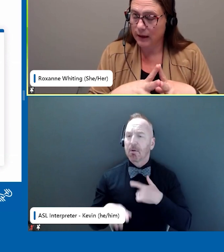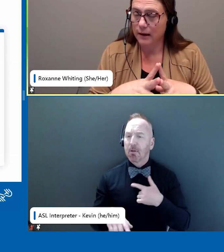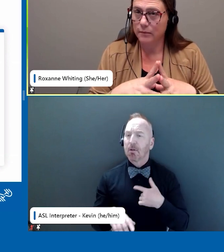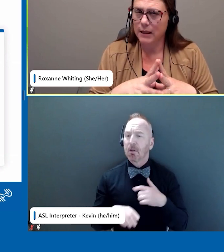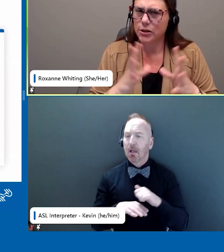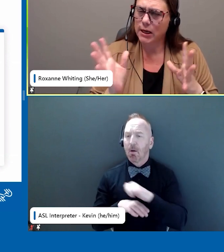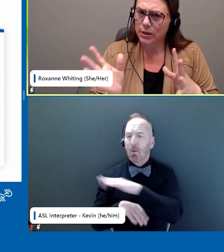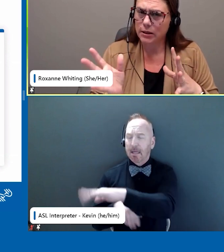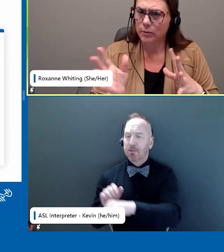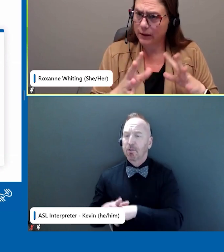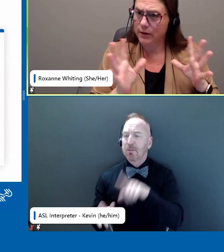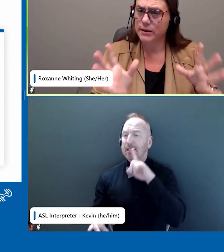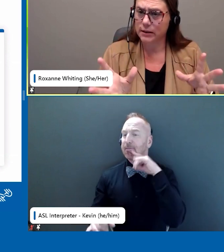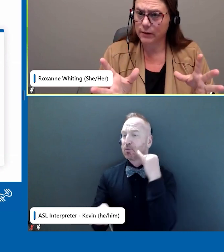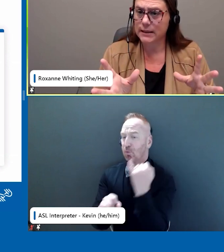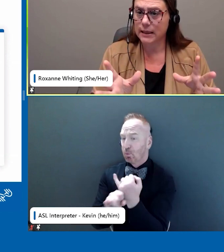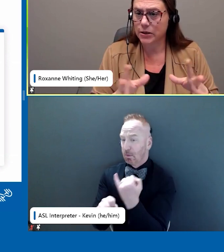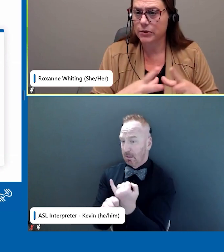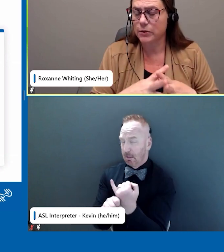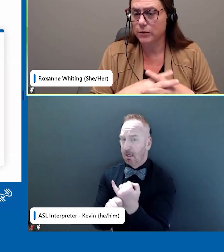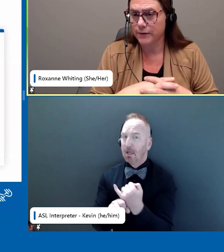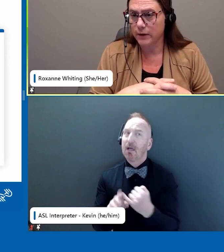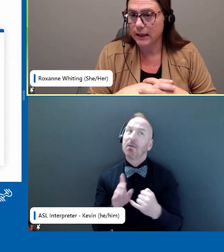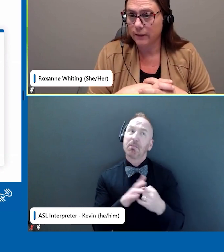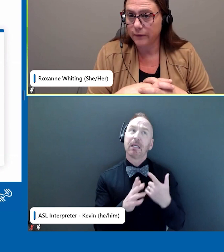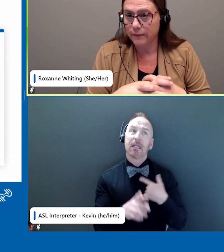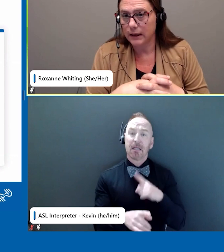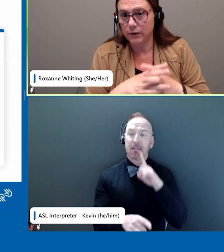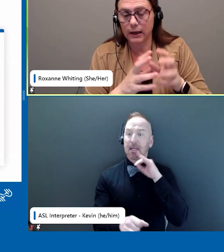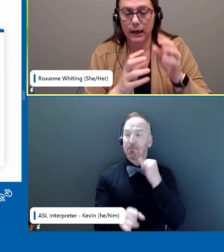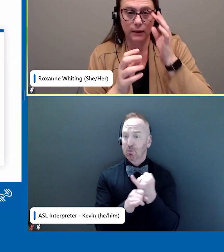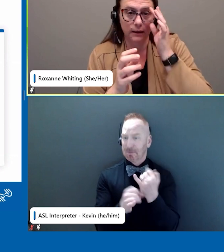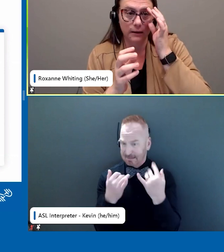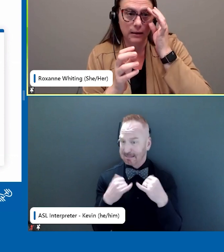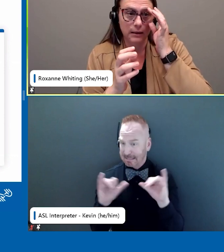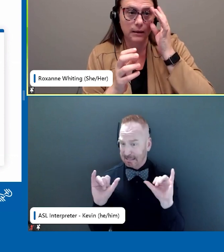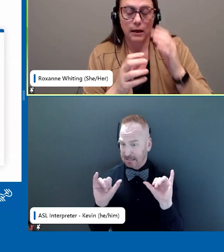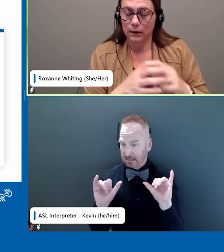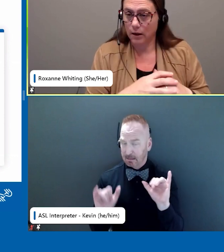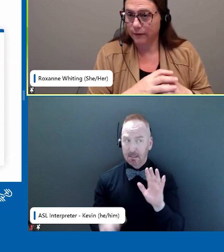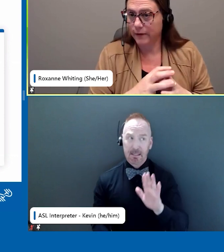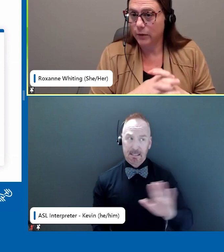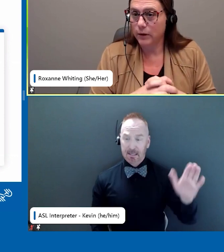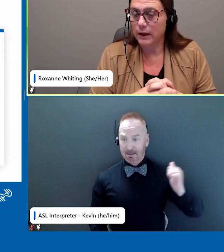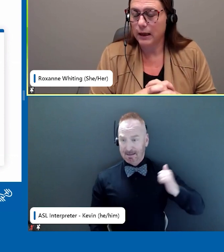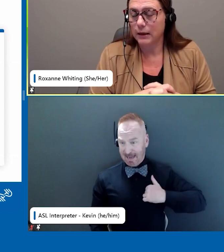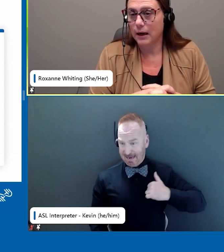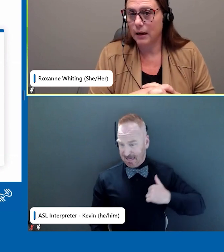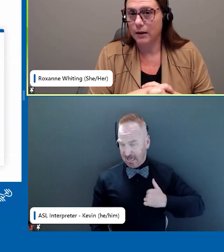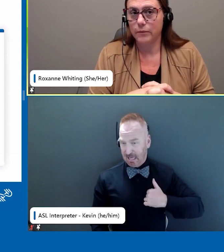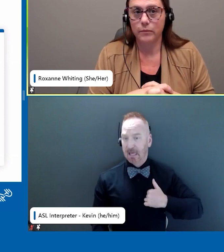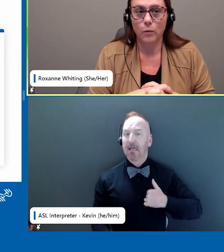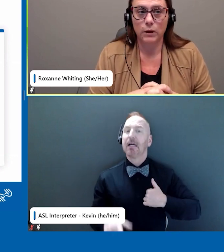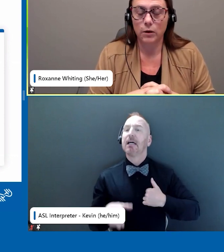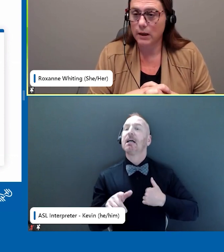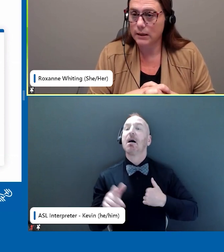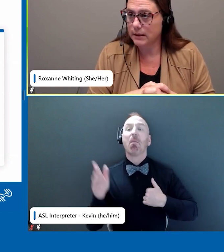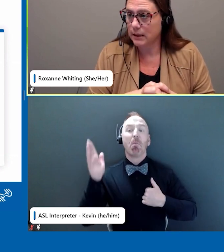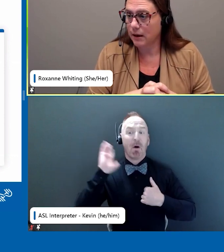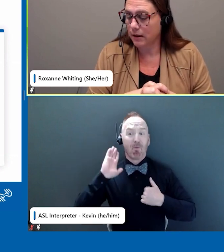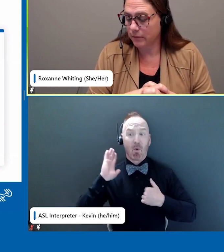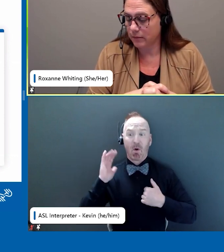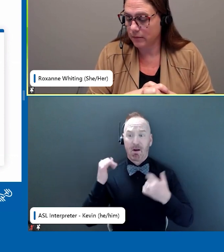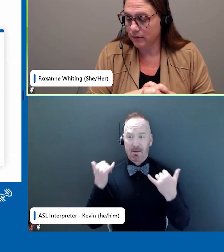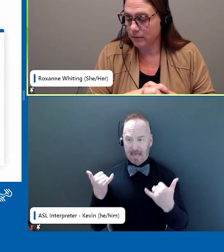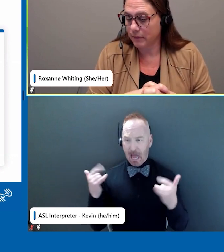schools. That's changed a little bit. There are still residential schools for the deaf here in Canada, a lot fewer than what there